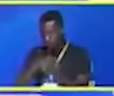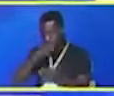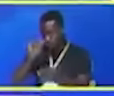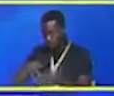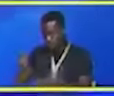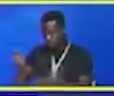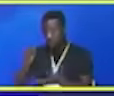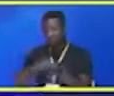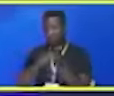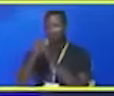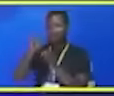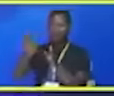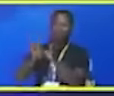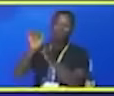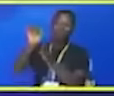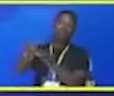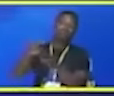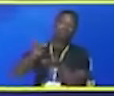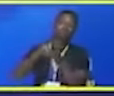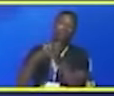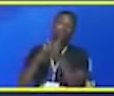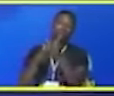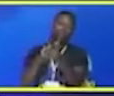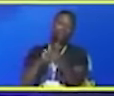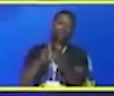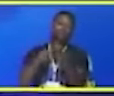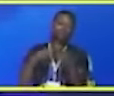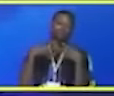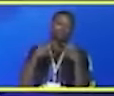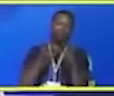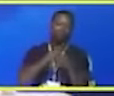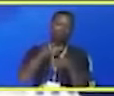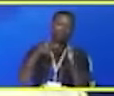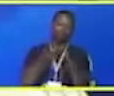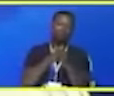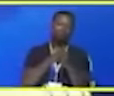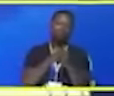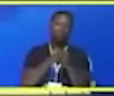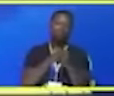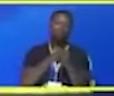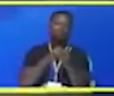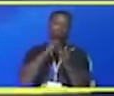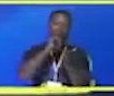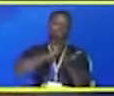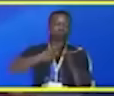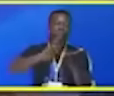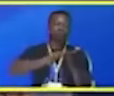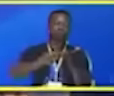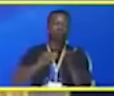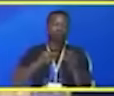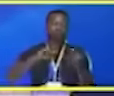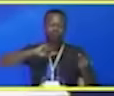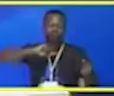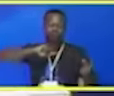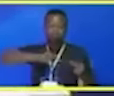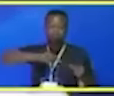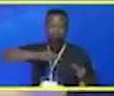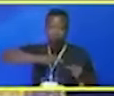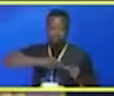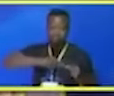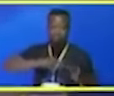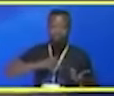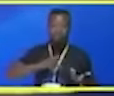then see it as the door that leads you to cure unforgiveness, to cure bitterness.